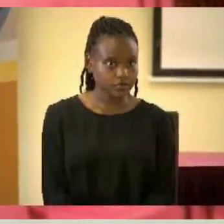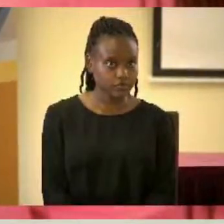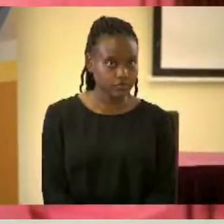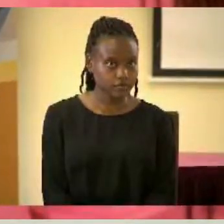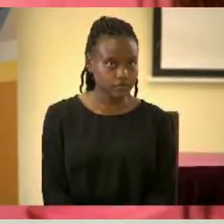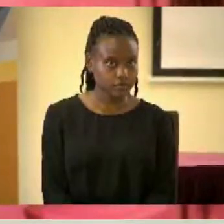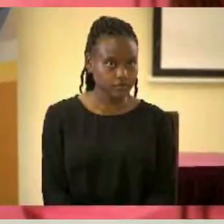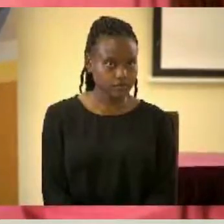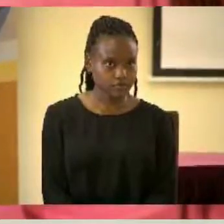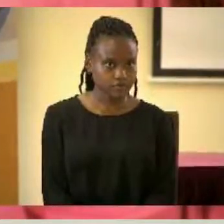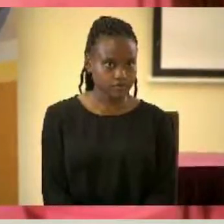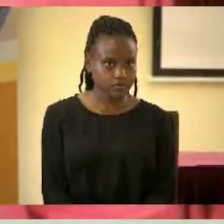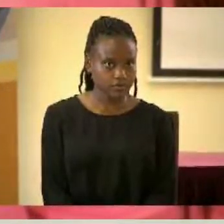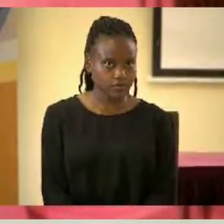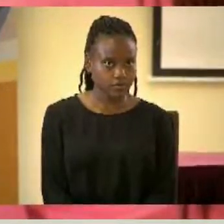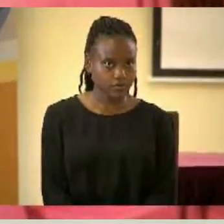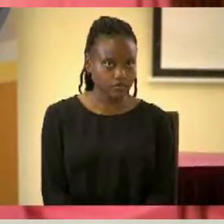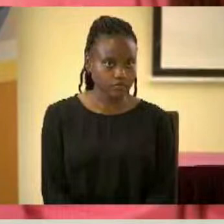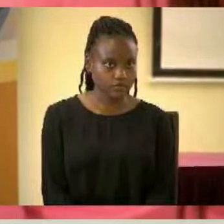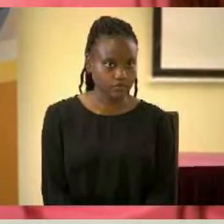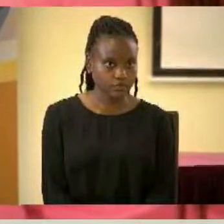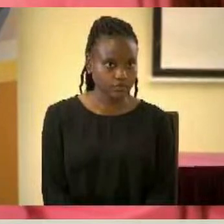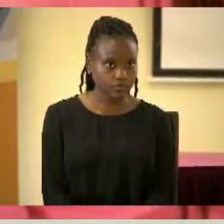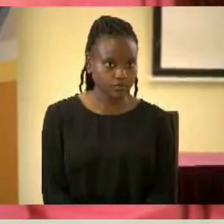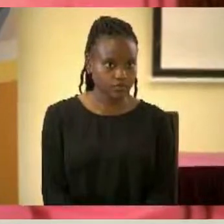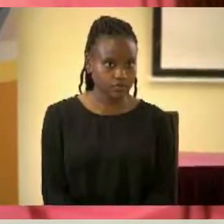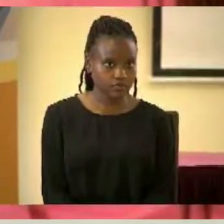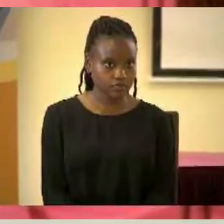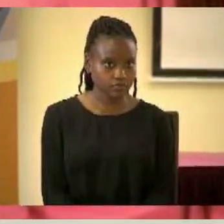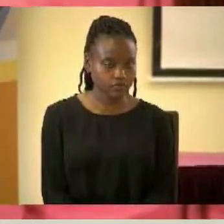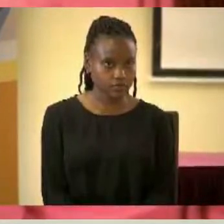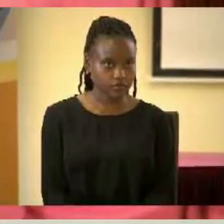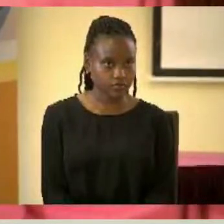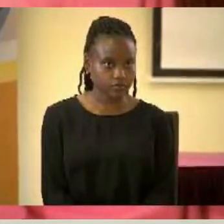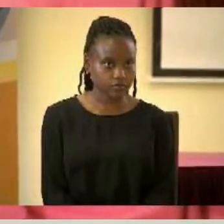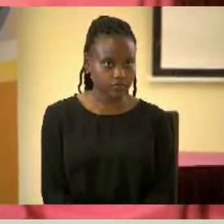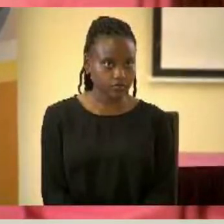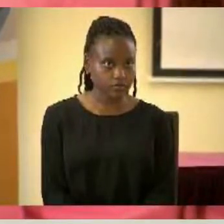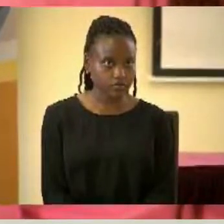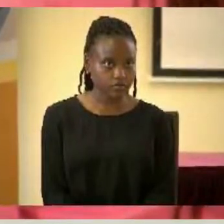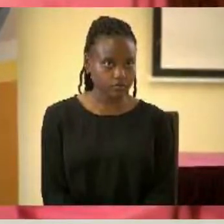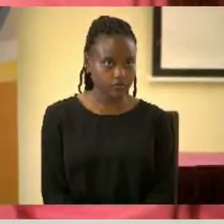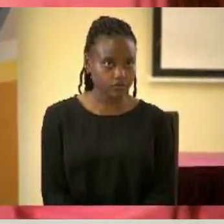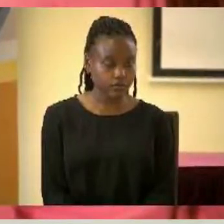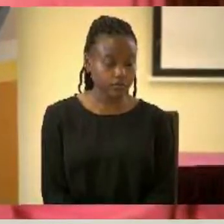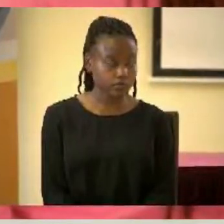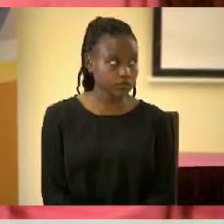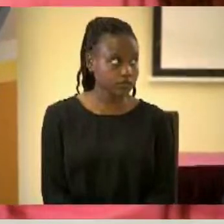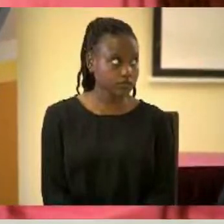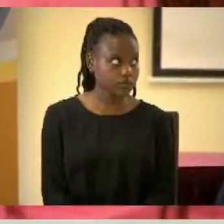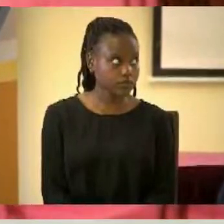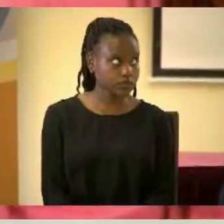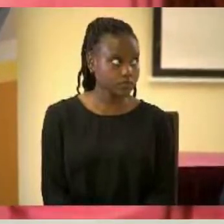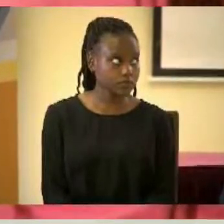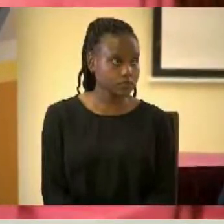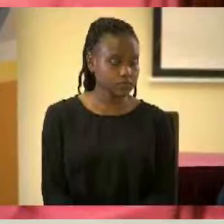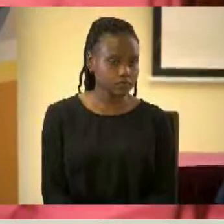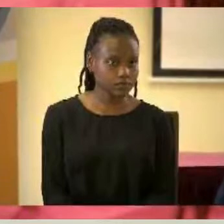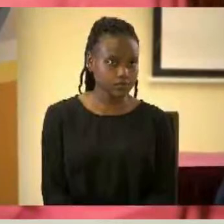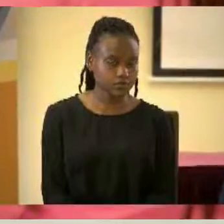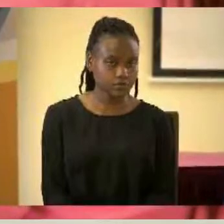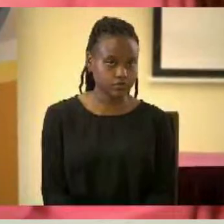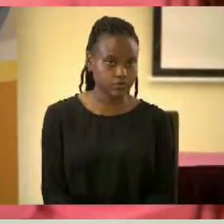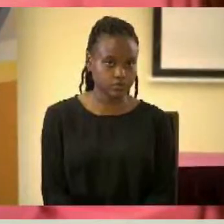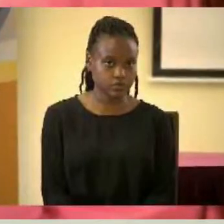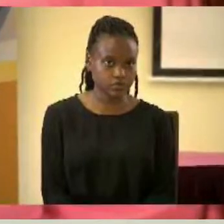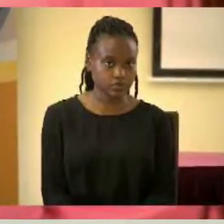communication barrier. So access to justice for us is even worse. So because we don't even know, like, where do we go? And